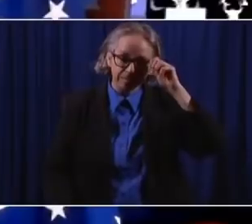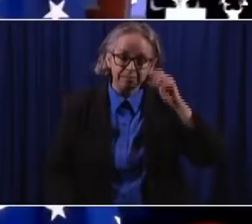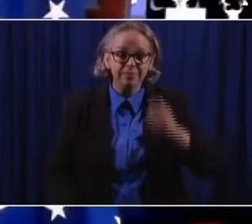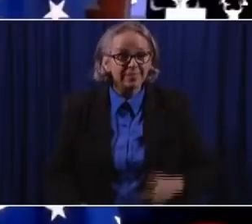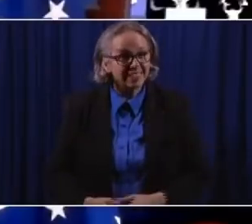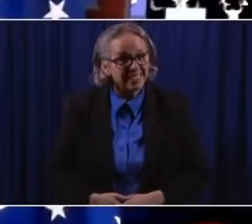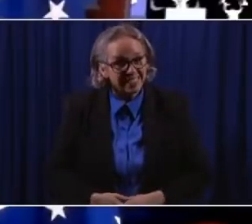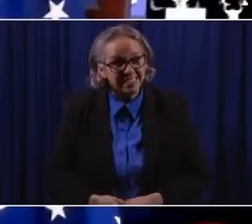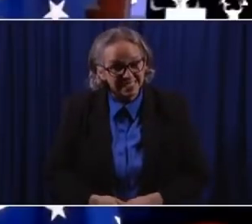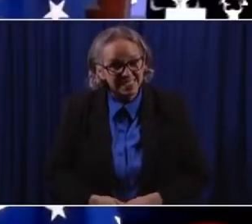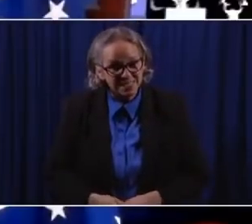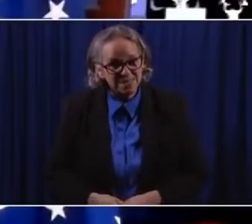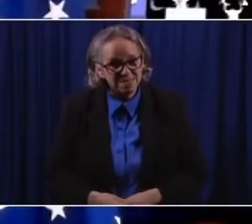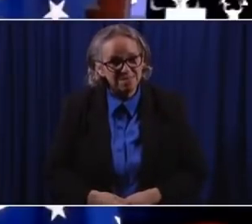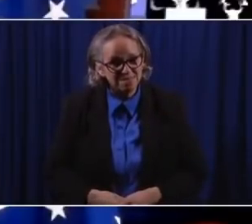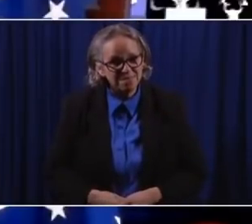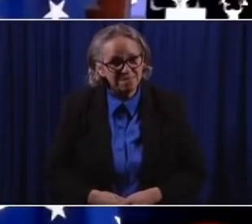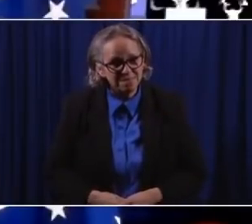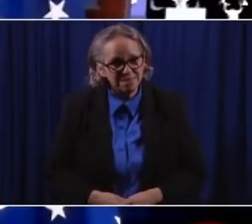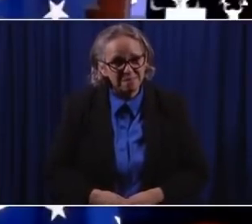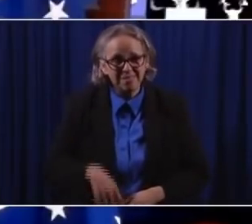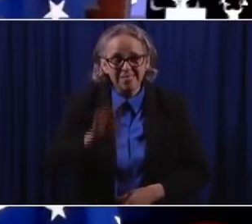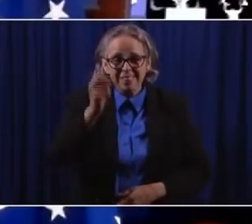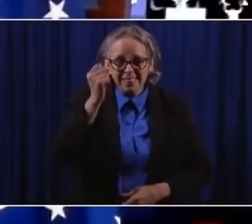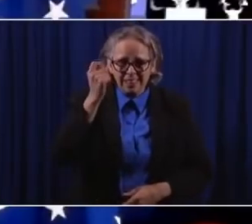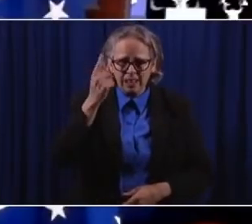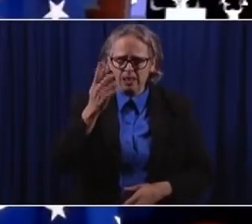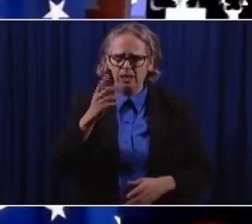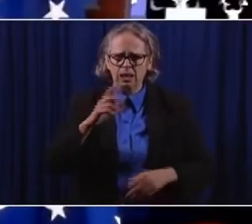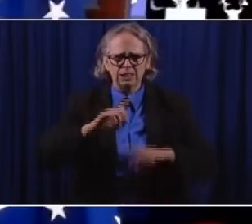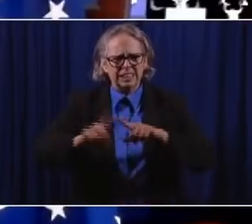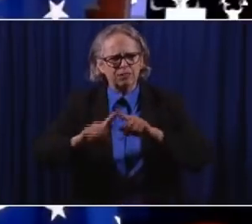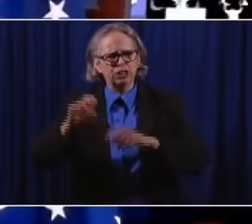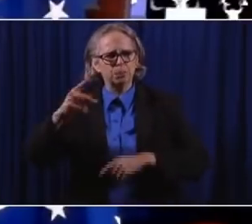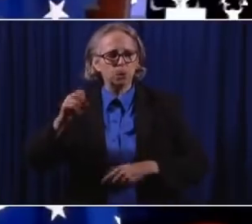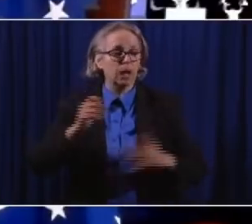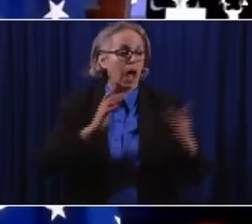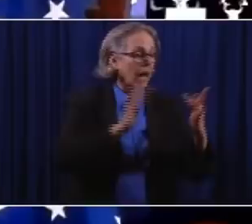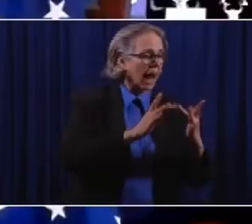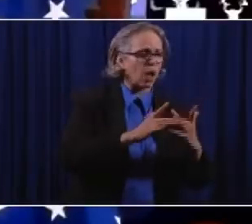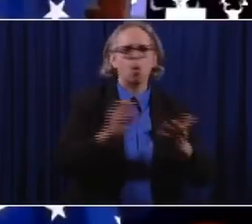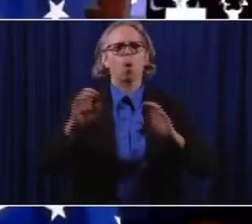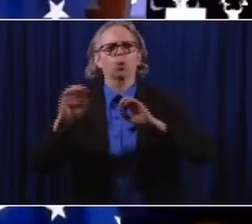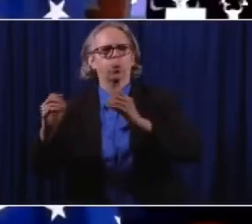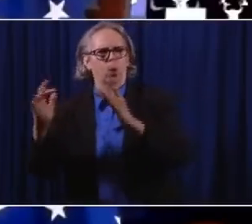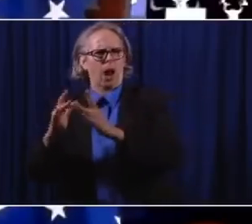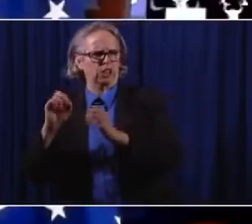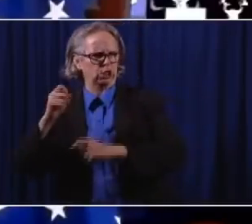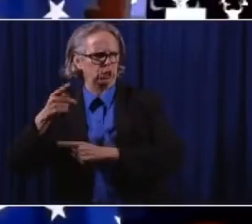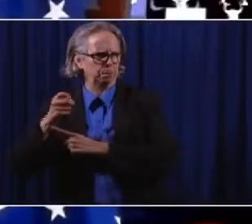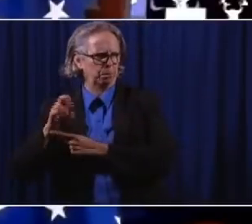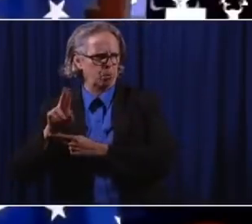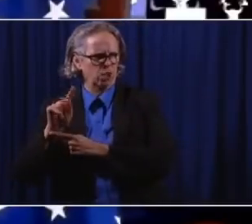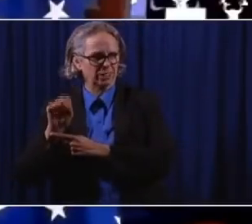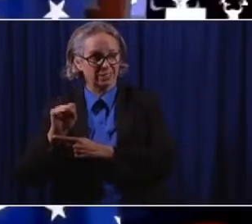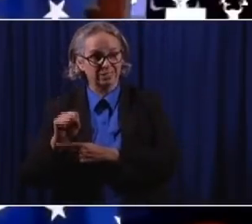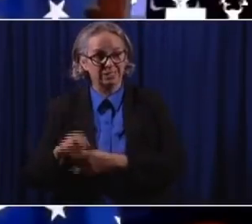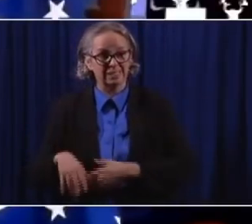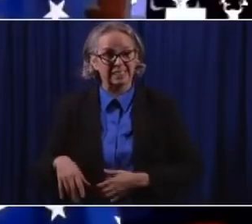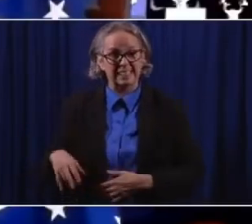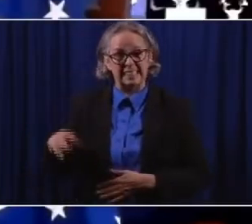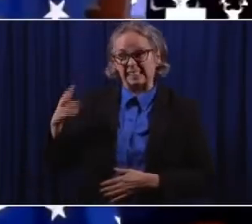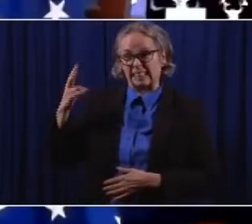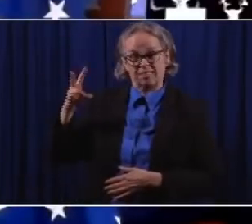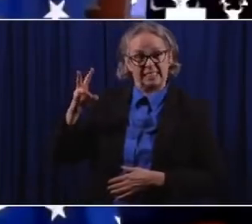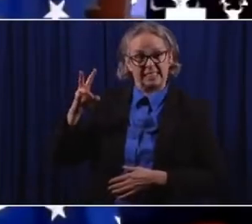That might mean contact, non-contact sports, all of them. Even though 17 states did not have football, and including